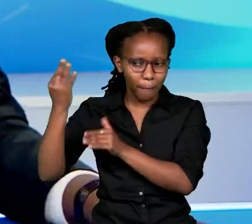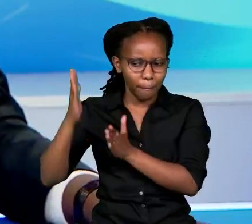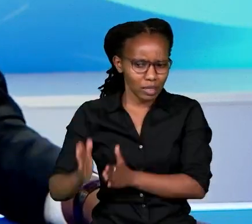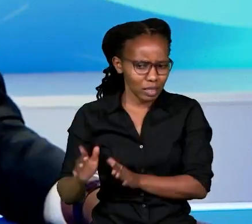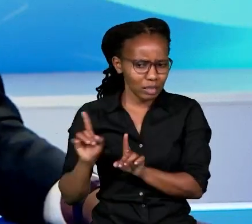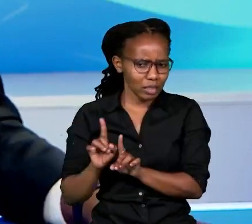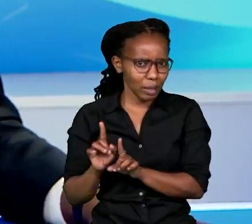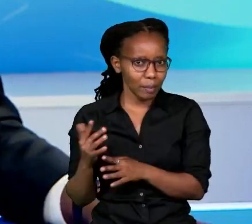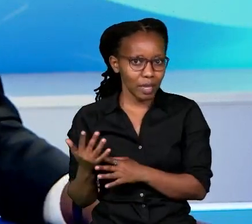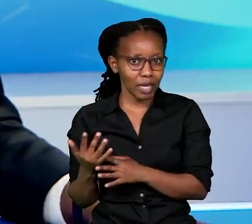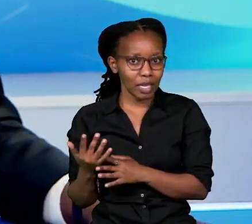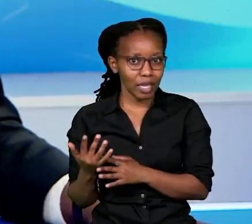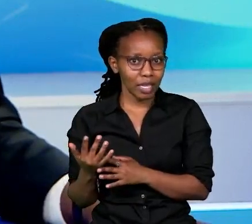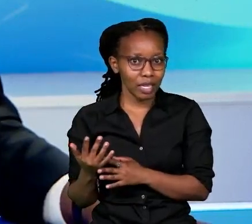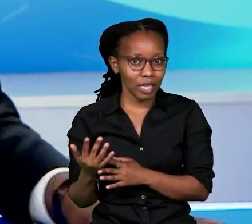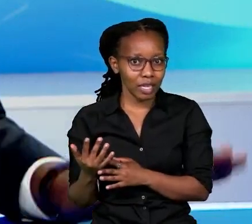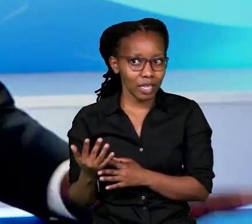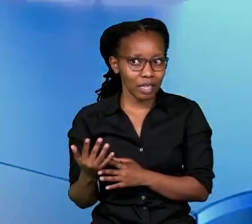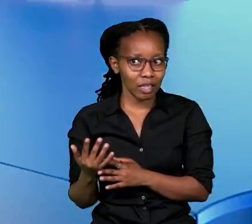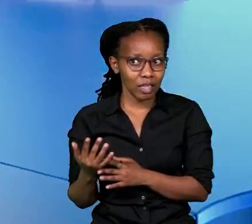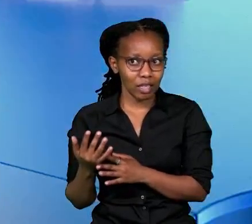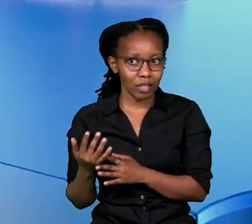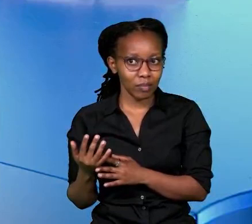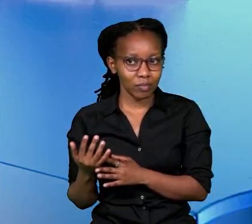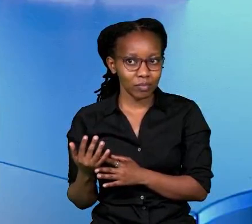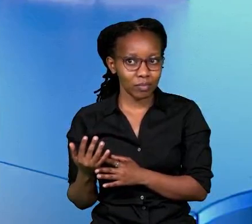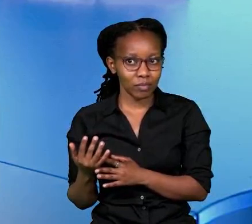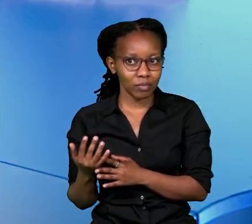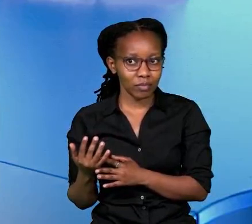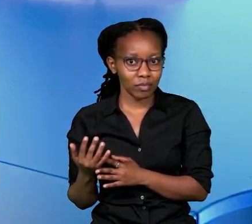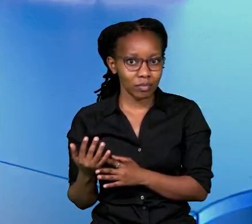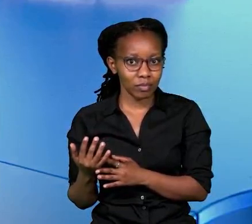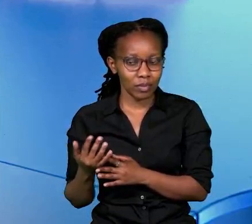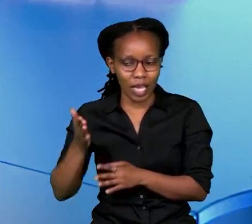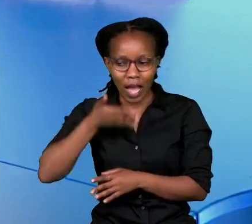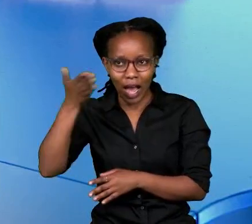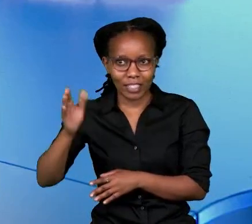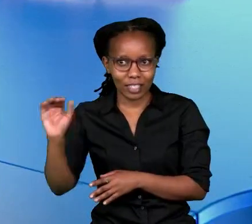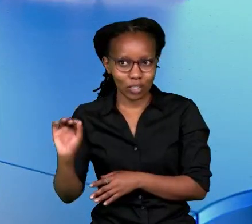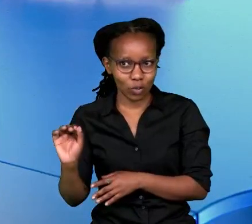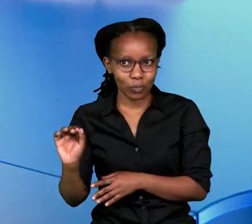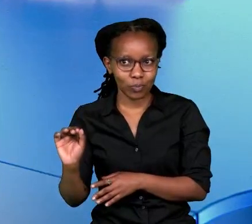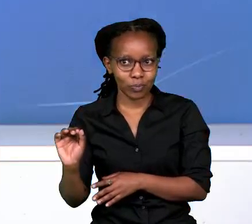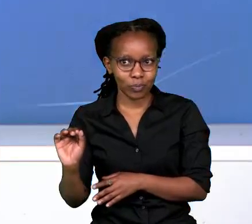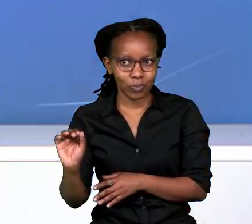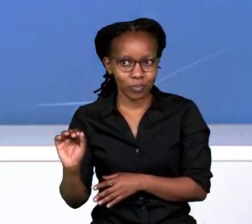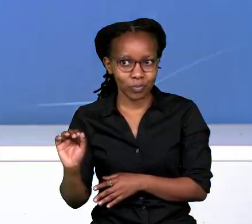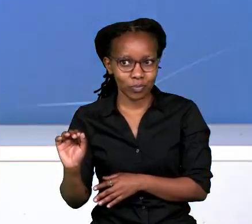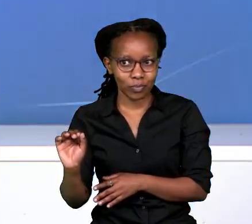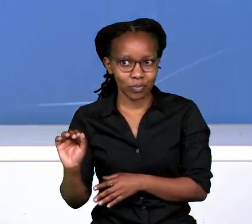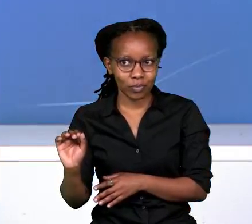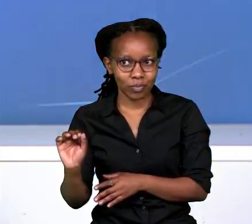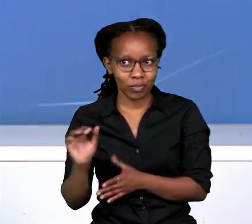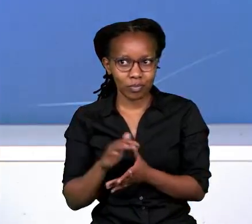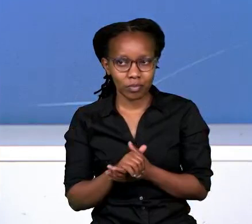generation then. Look at this. There was something going on. Oh, right or wrong? We let me not answer that. Let me answer it. Okay? Yes. Just in a few.